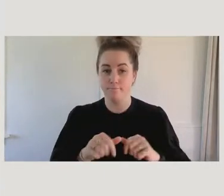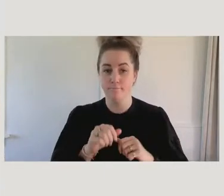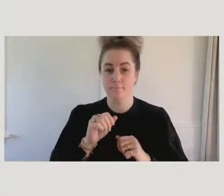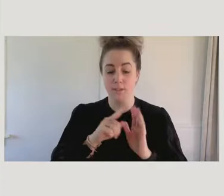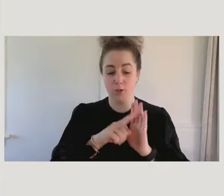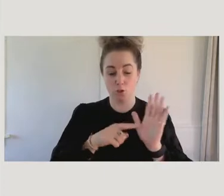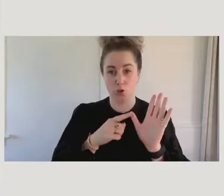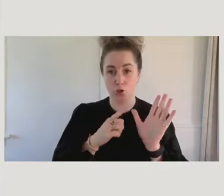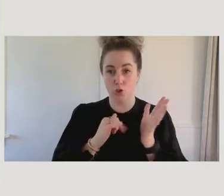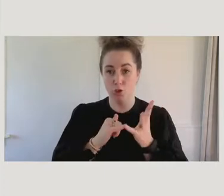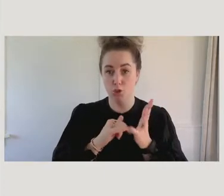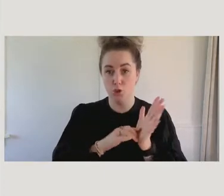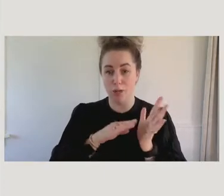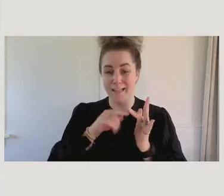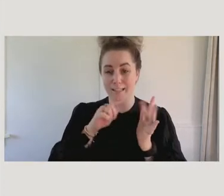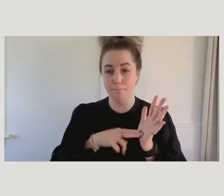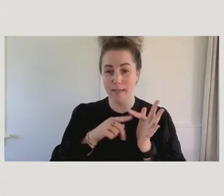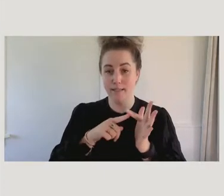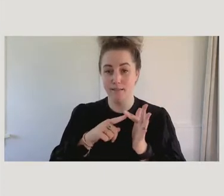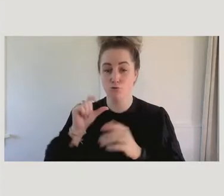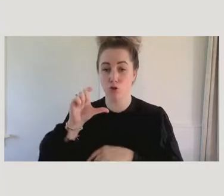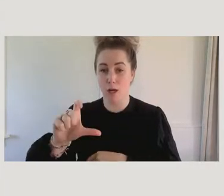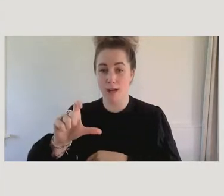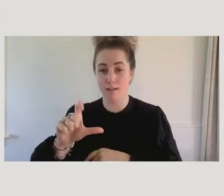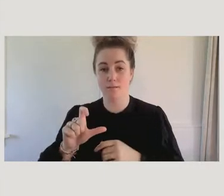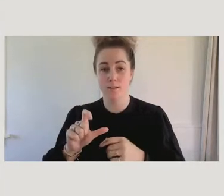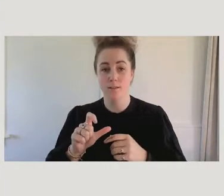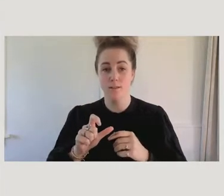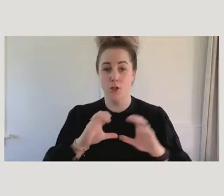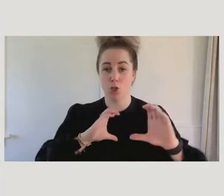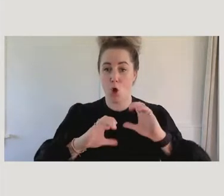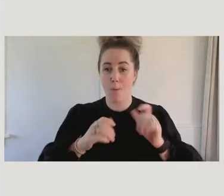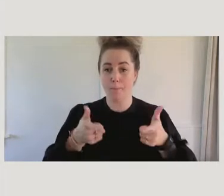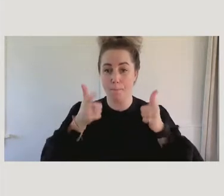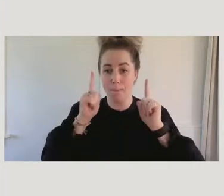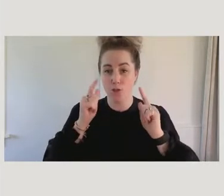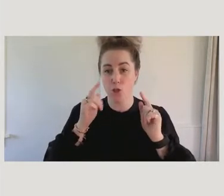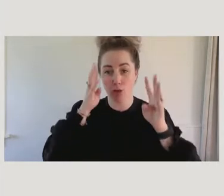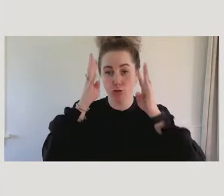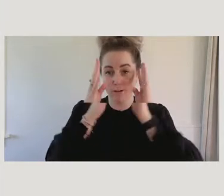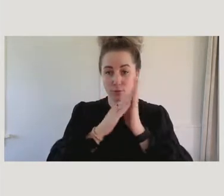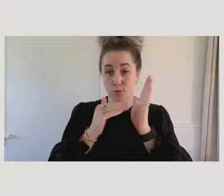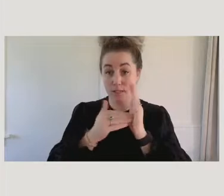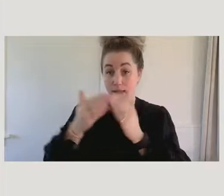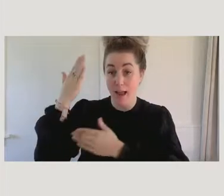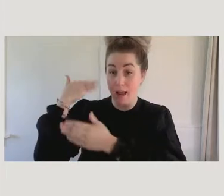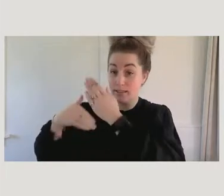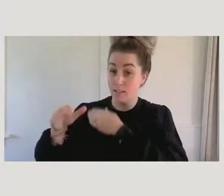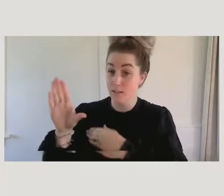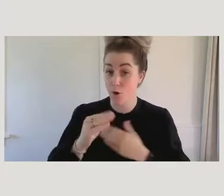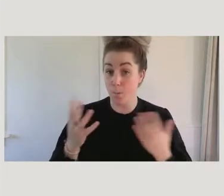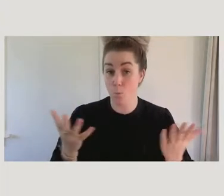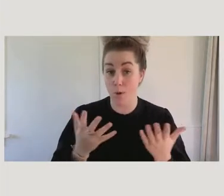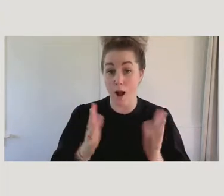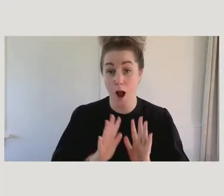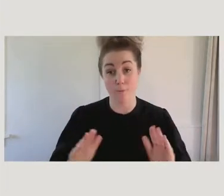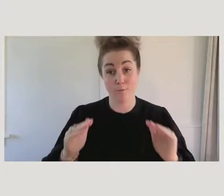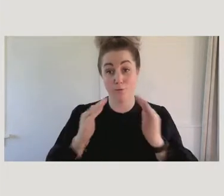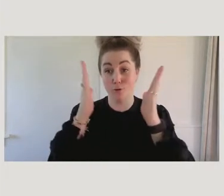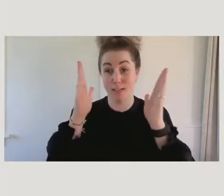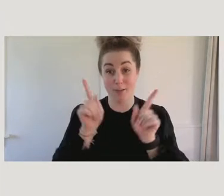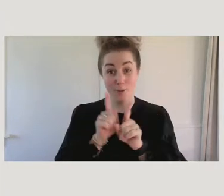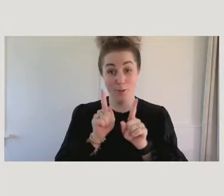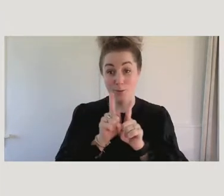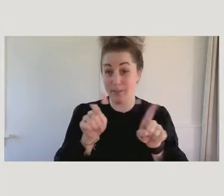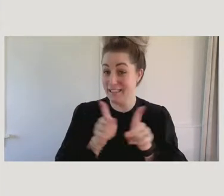I'm the comms manager here at creative New Zealand my ancestors hail from I'm a fruit salad as well there's a lot of